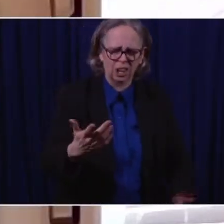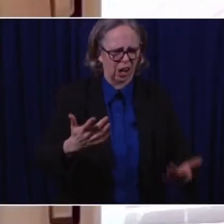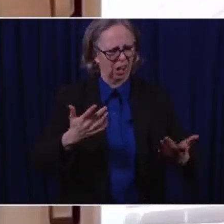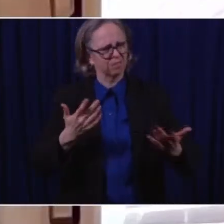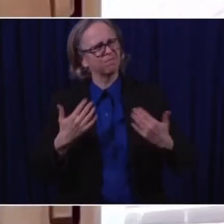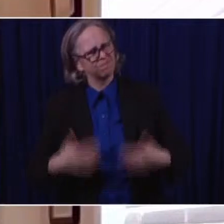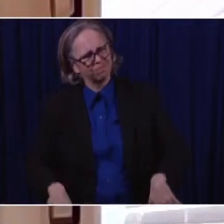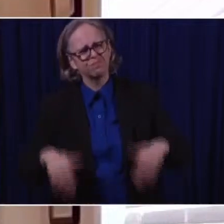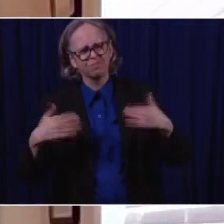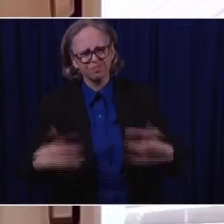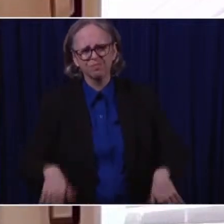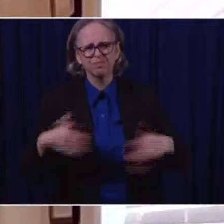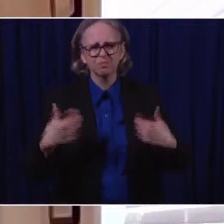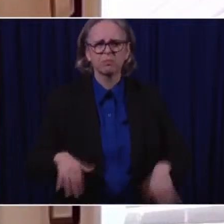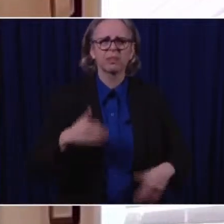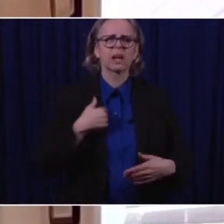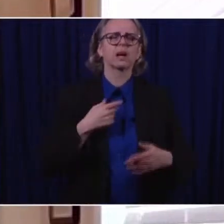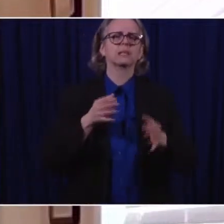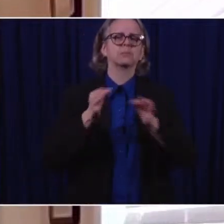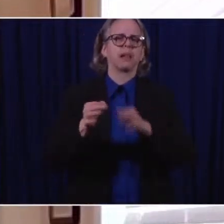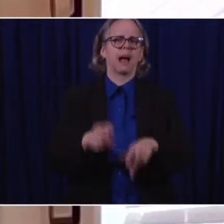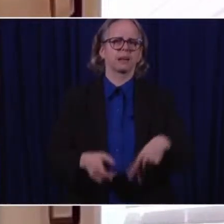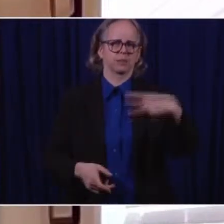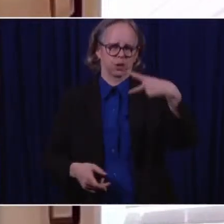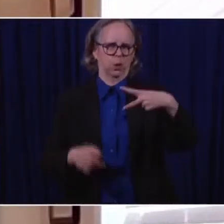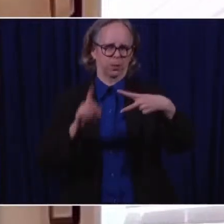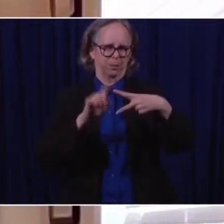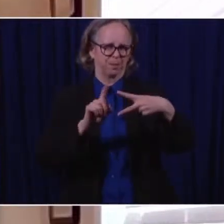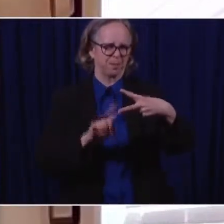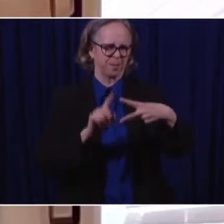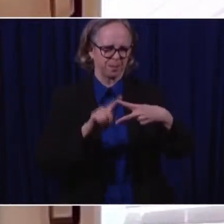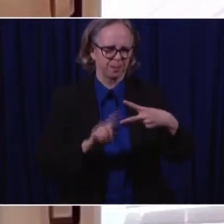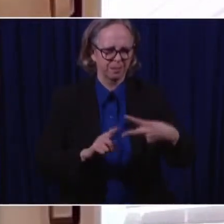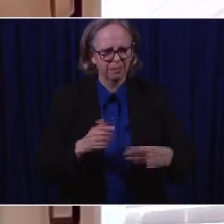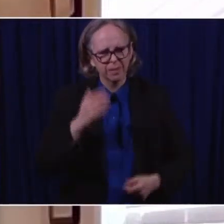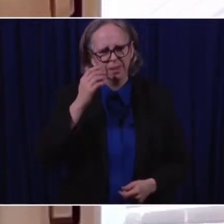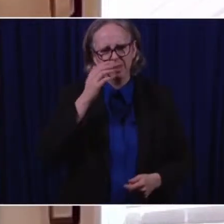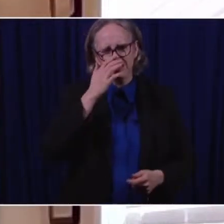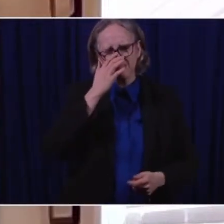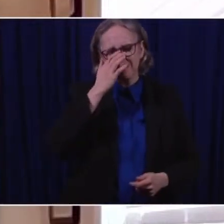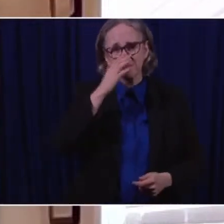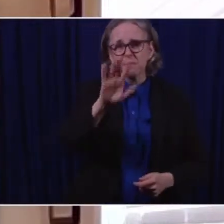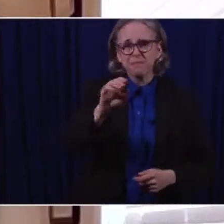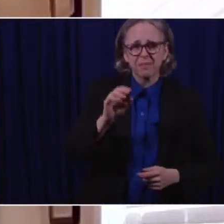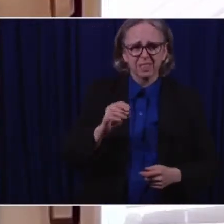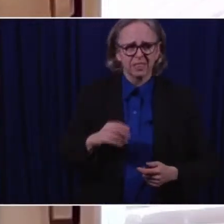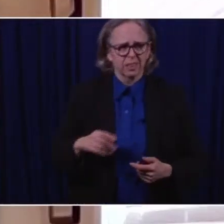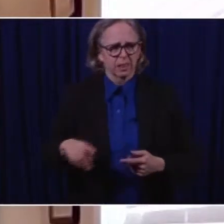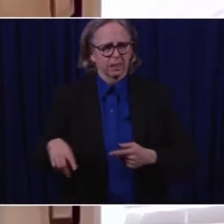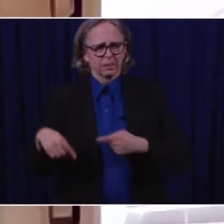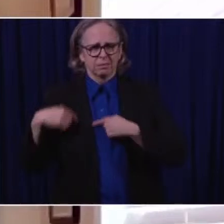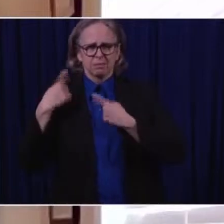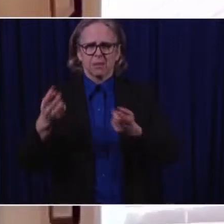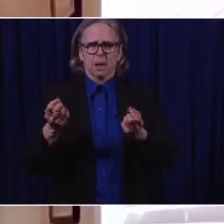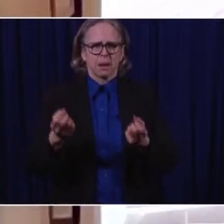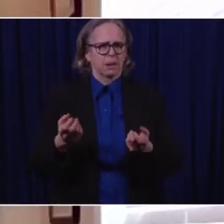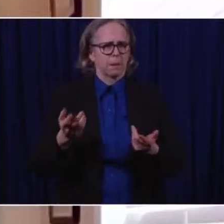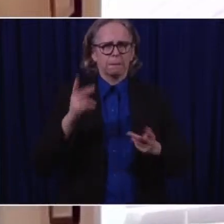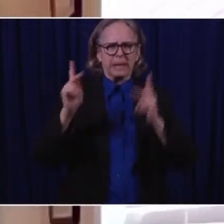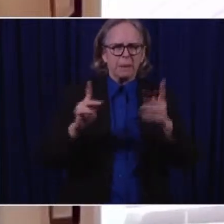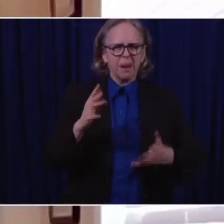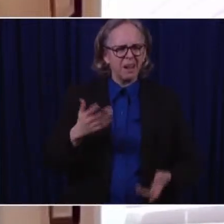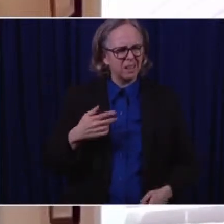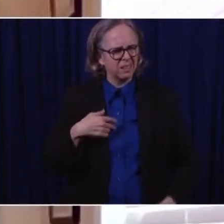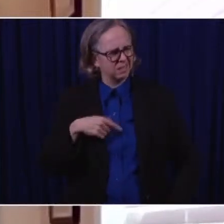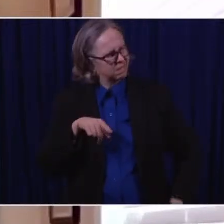2 points. First, I think a lot of questions have arisen in people's minds about whether our